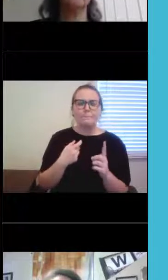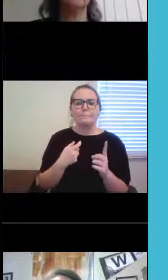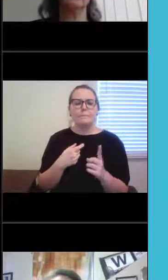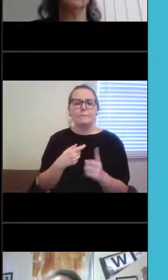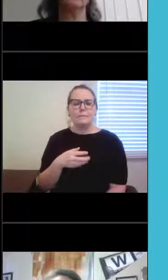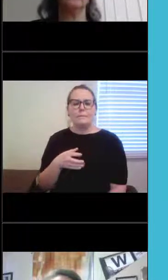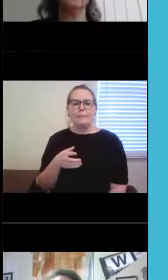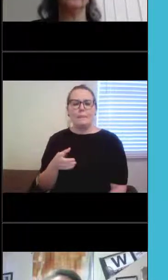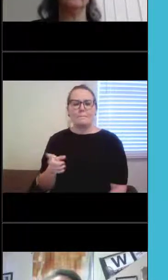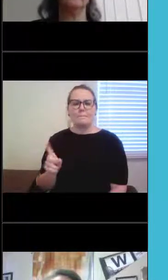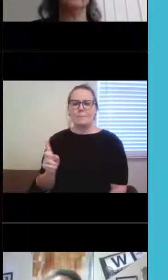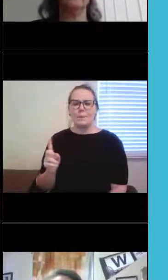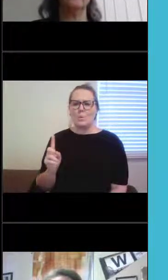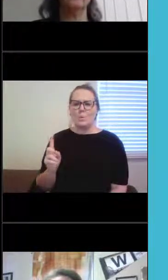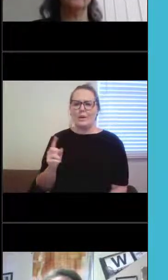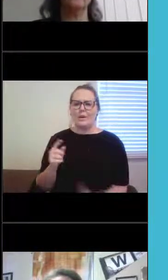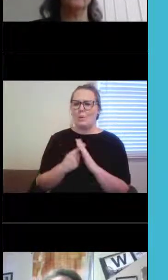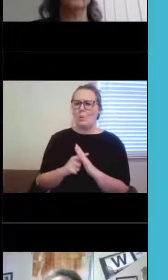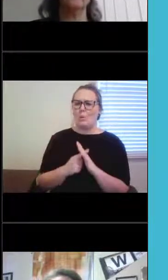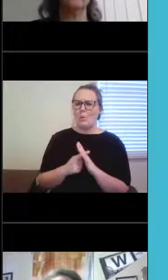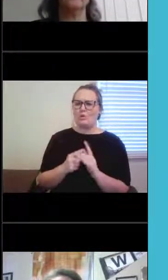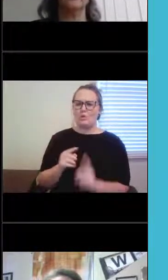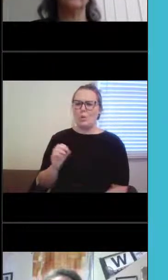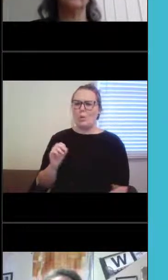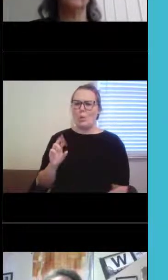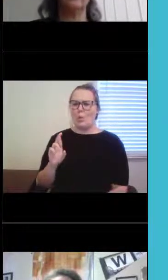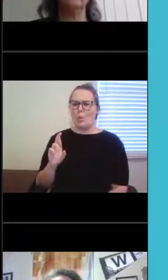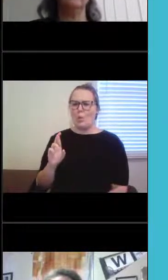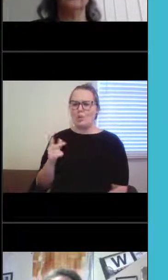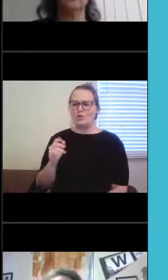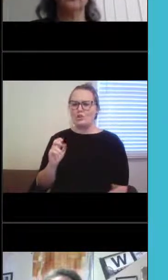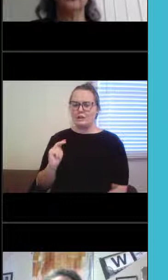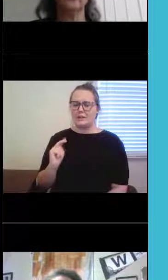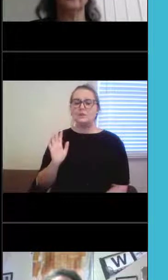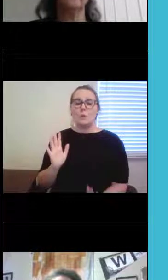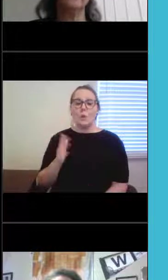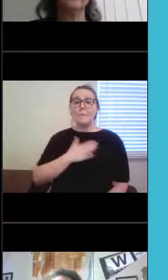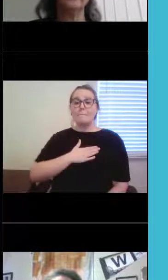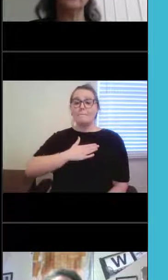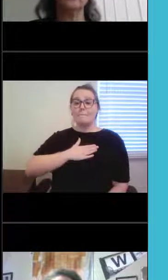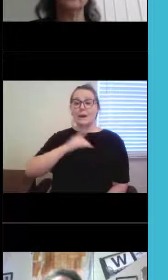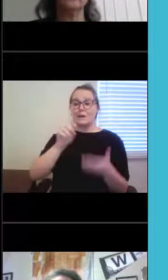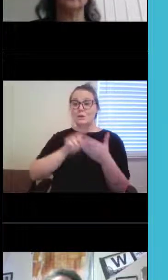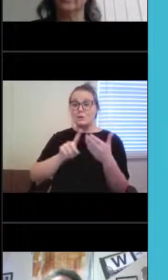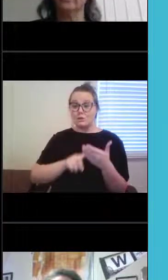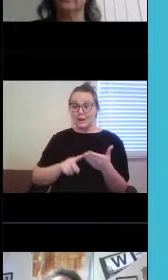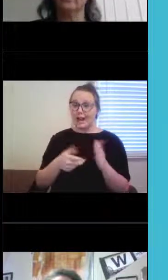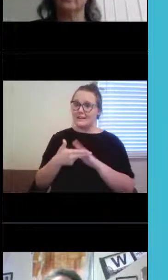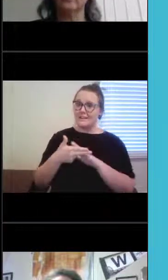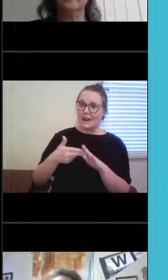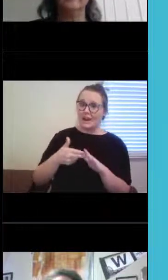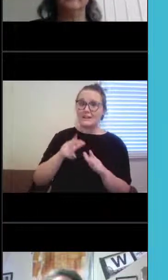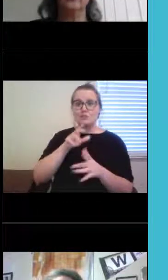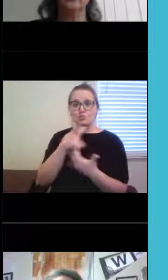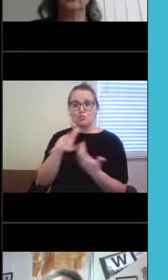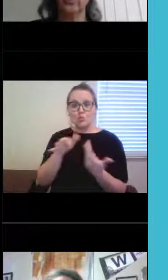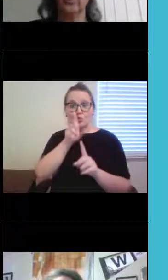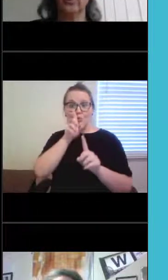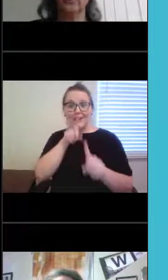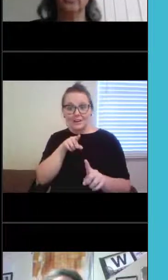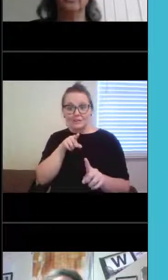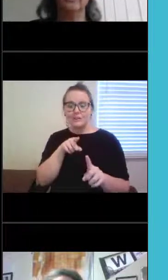these, the origin, and so I just sort of wanted to say that in my research, I've defined social reactions